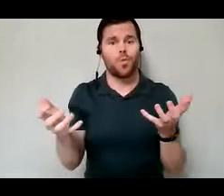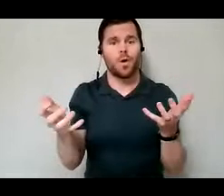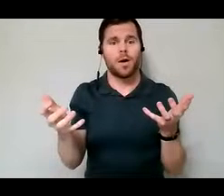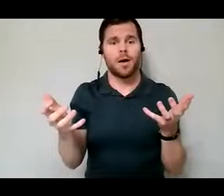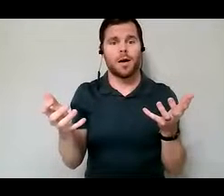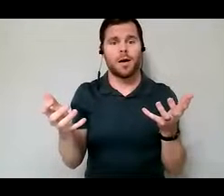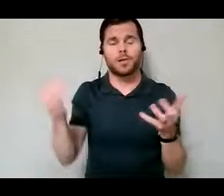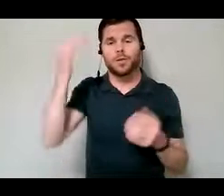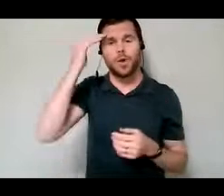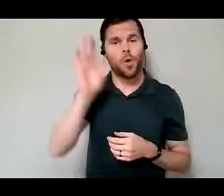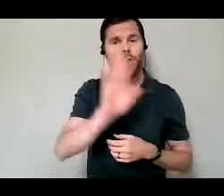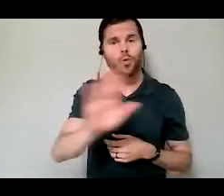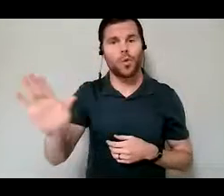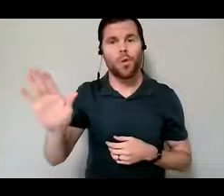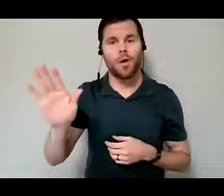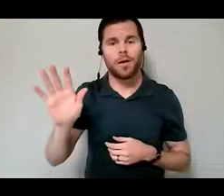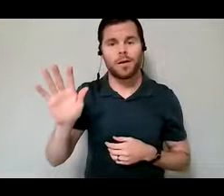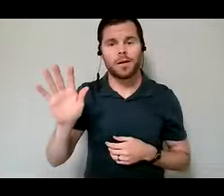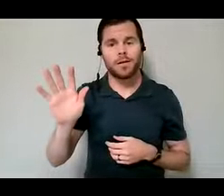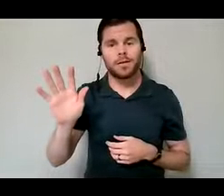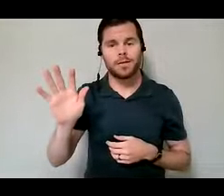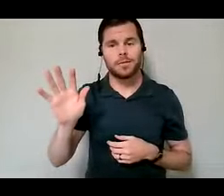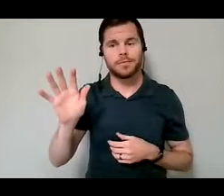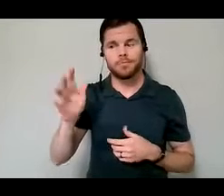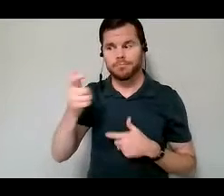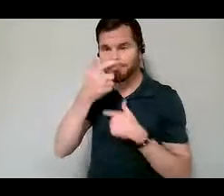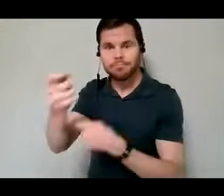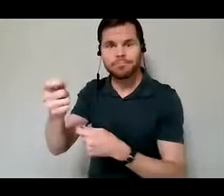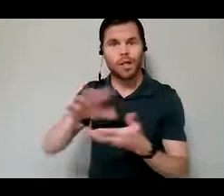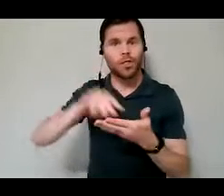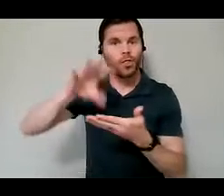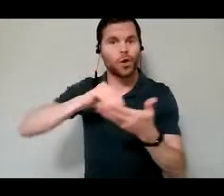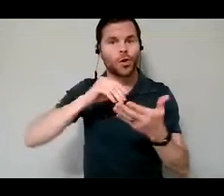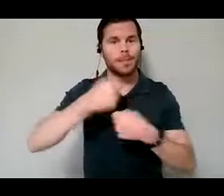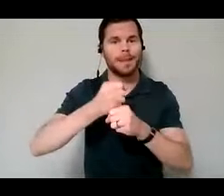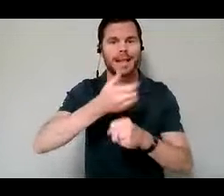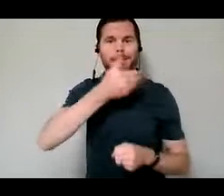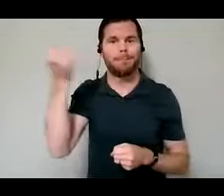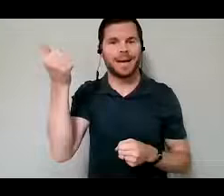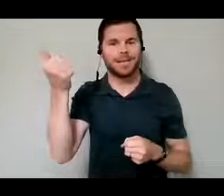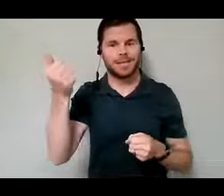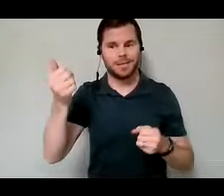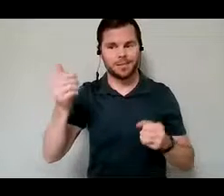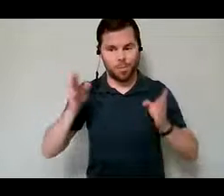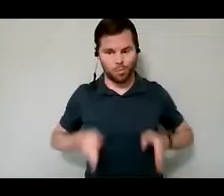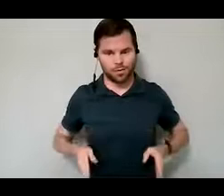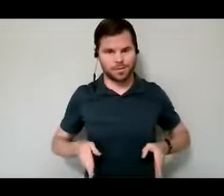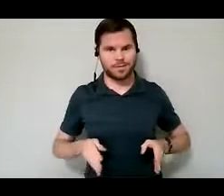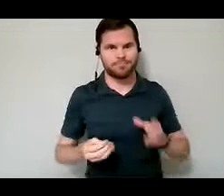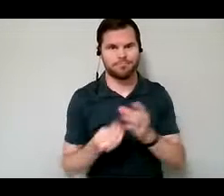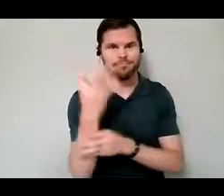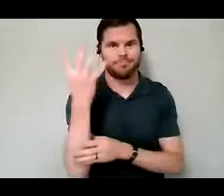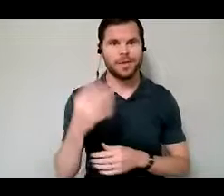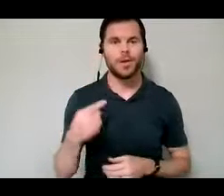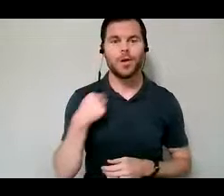equally interested in those who are keen on learning and making the best version of themselves. We will be moving the